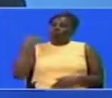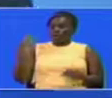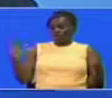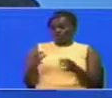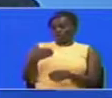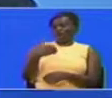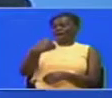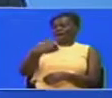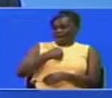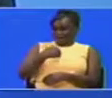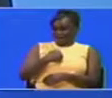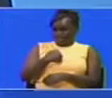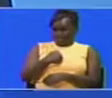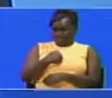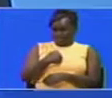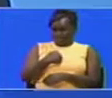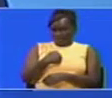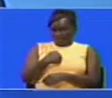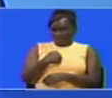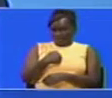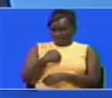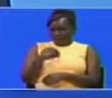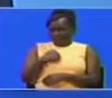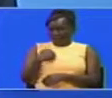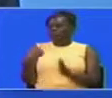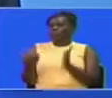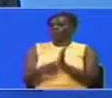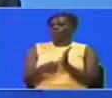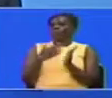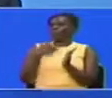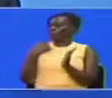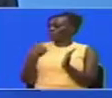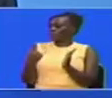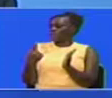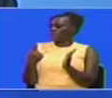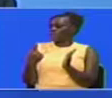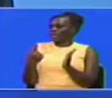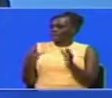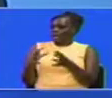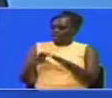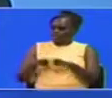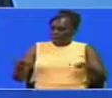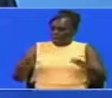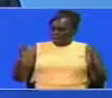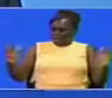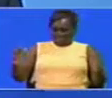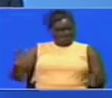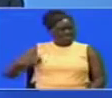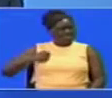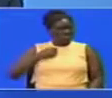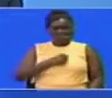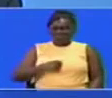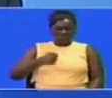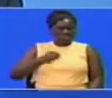Okay. So we have this problem. So I want to say, issue of expanding land, sorry.